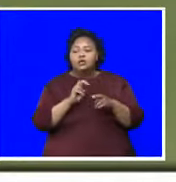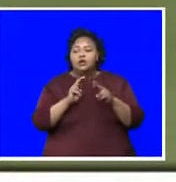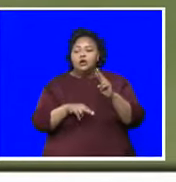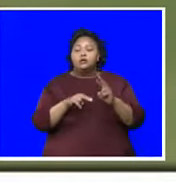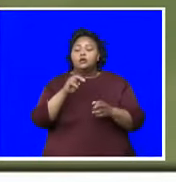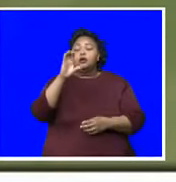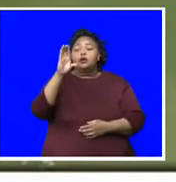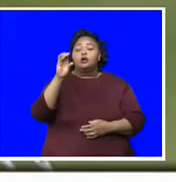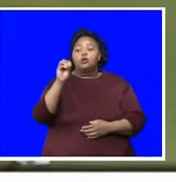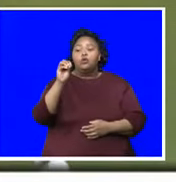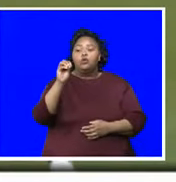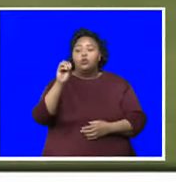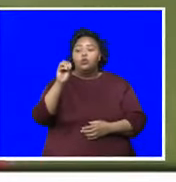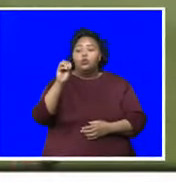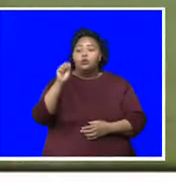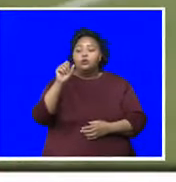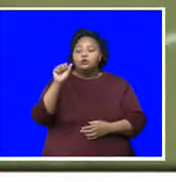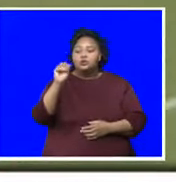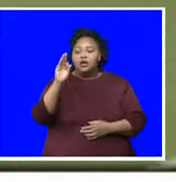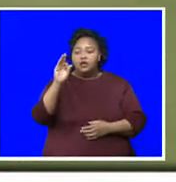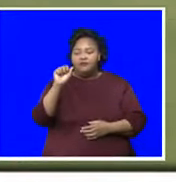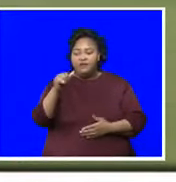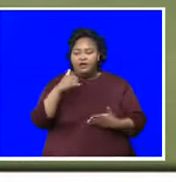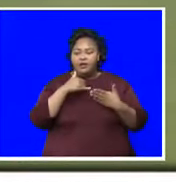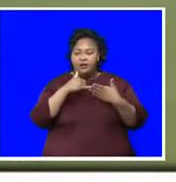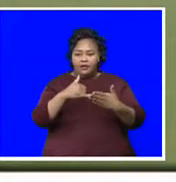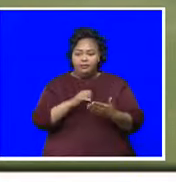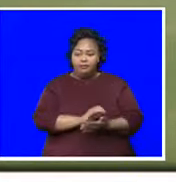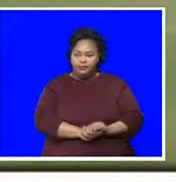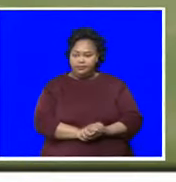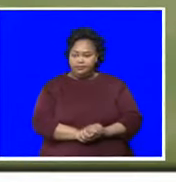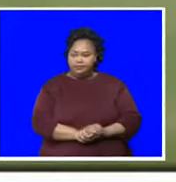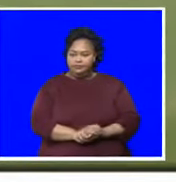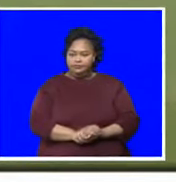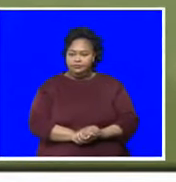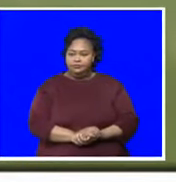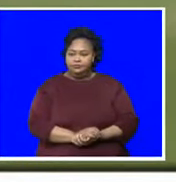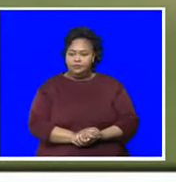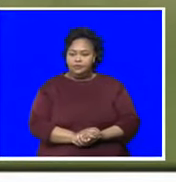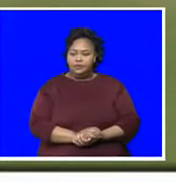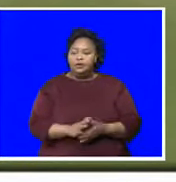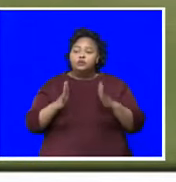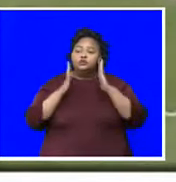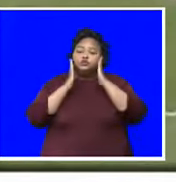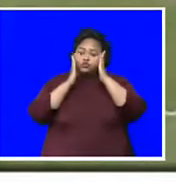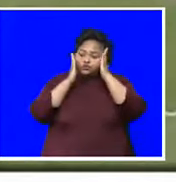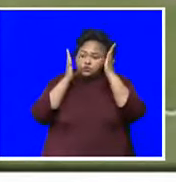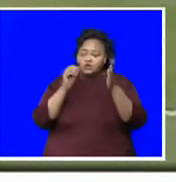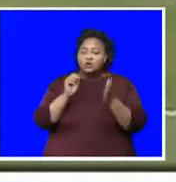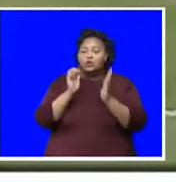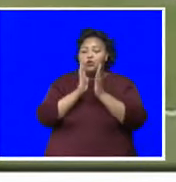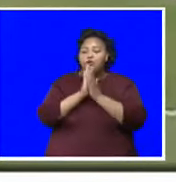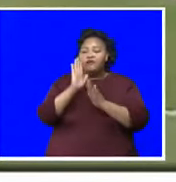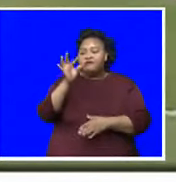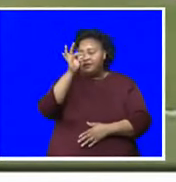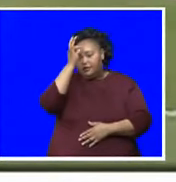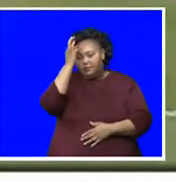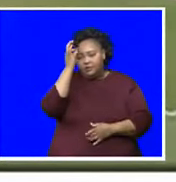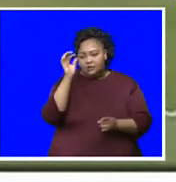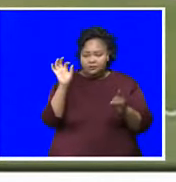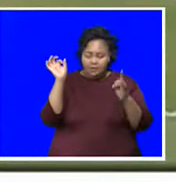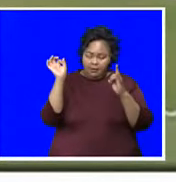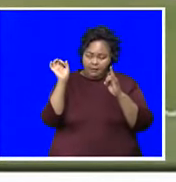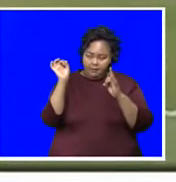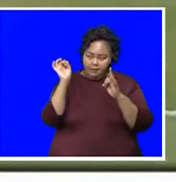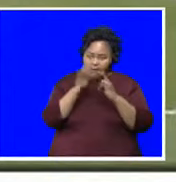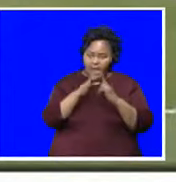Cup. There was no delay from the local boys as they showed early signs of strength when in less than 15 minutes Lindo Mkonda, the